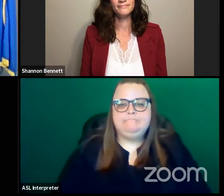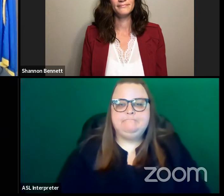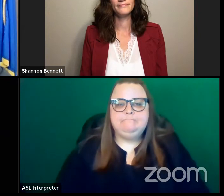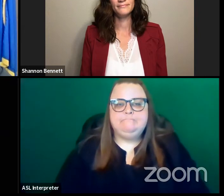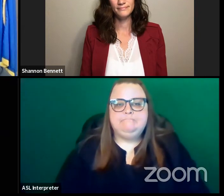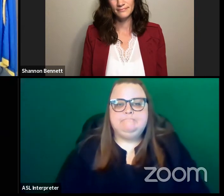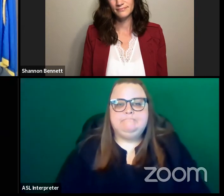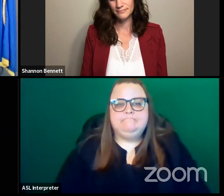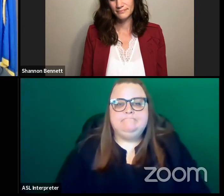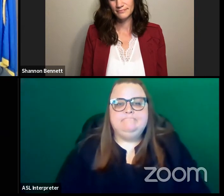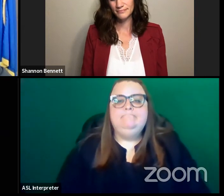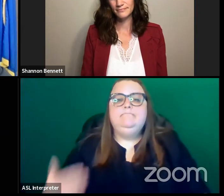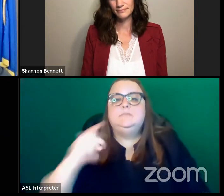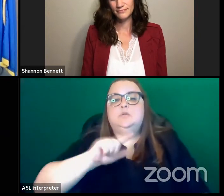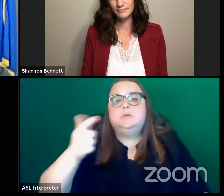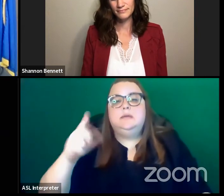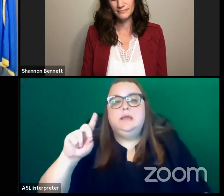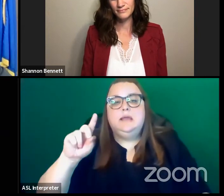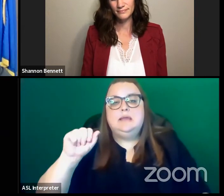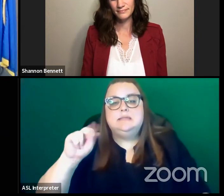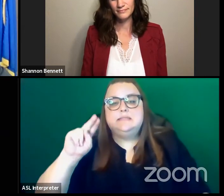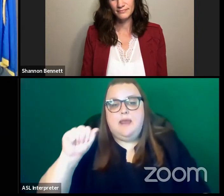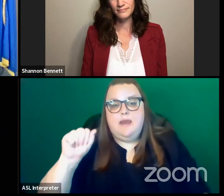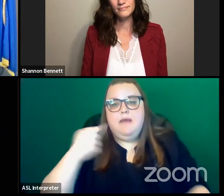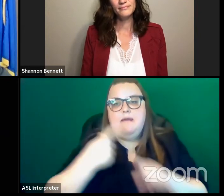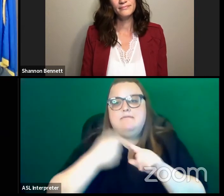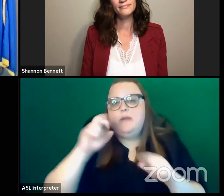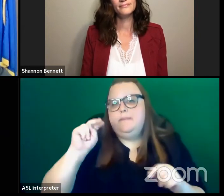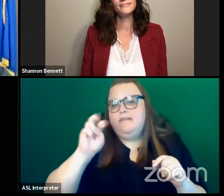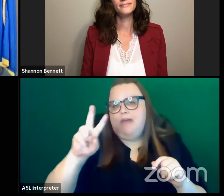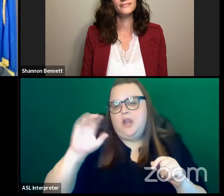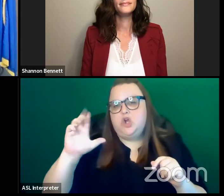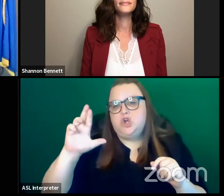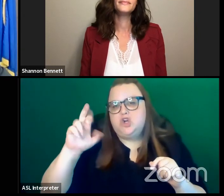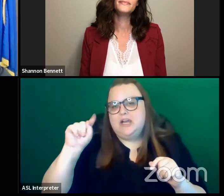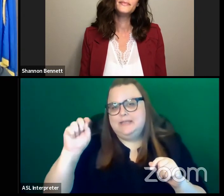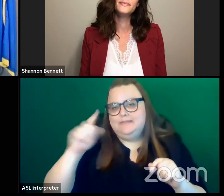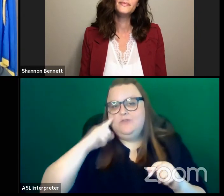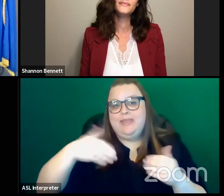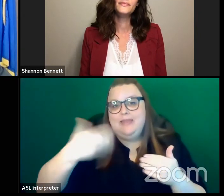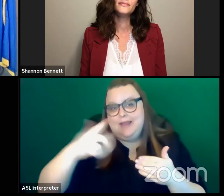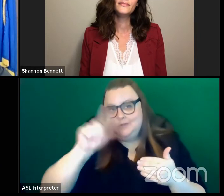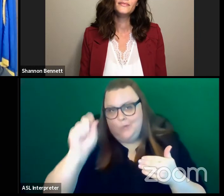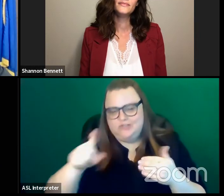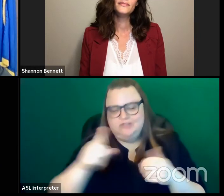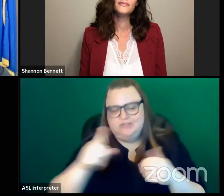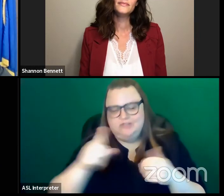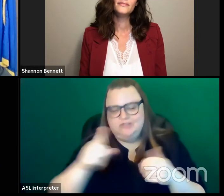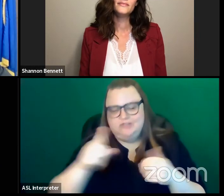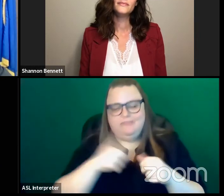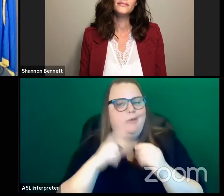Governor. Thank you, Shannon. We'll go to Dana Gentry of the Nevada Current for the next question, and then we'll have two more after Dana.